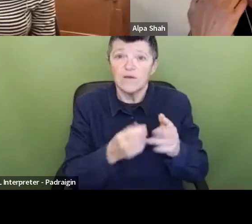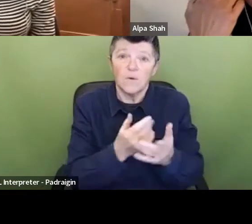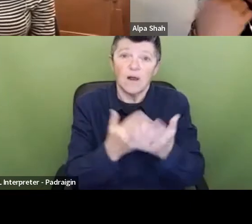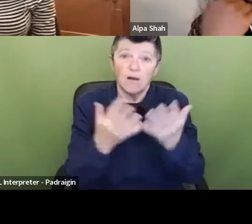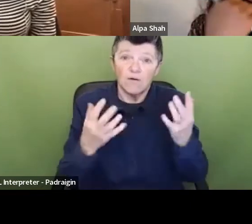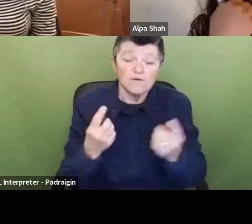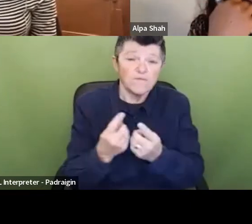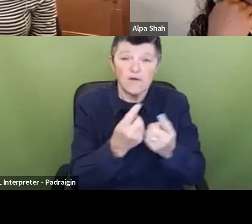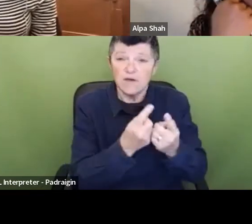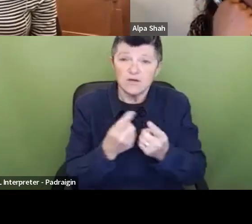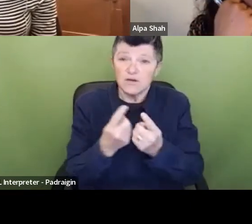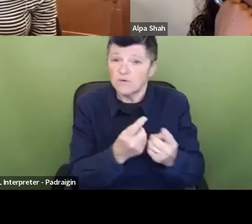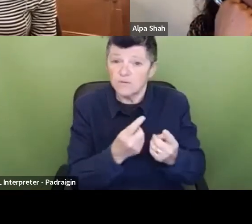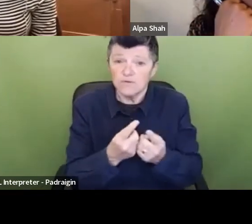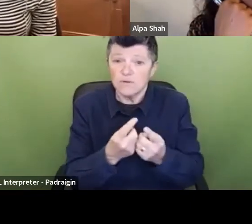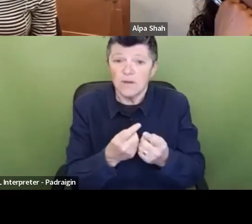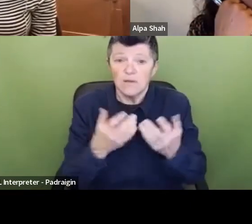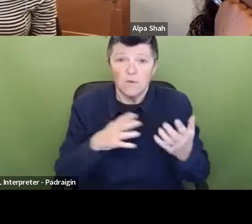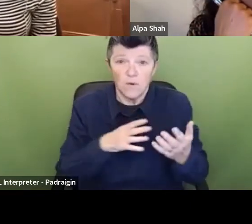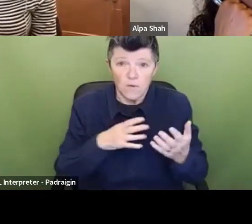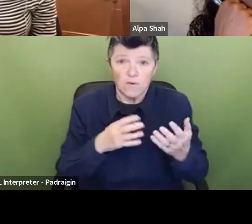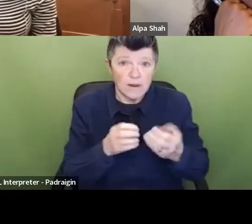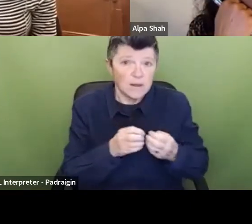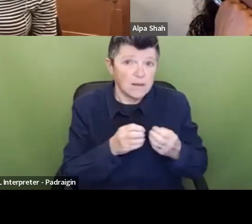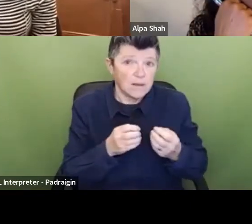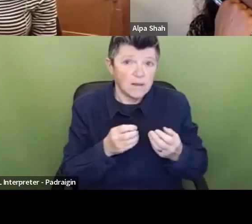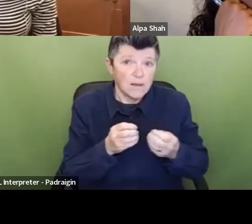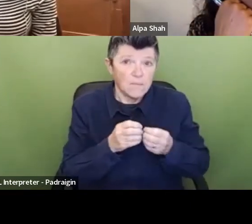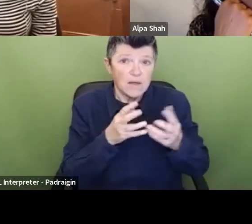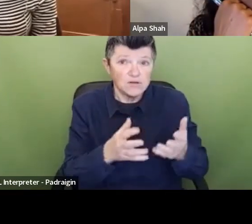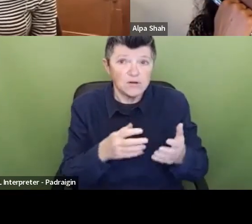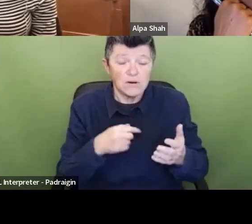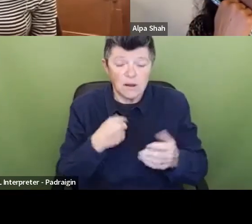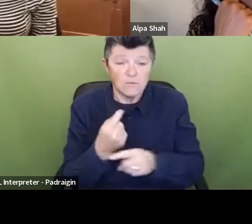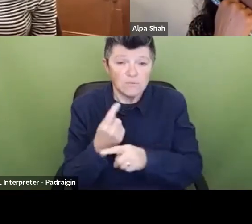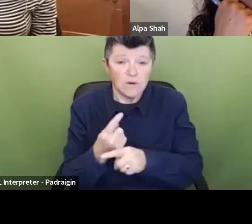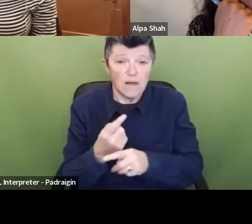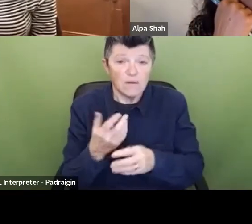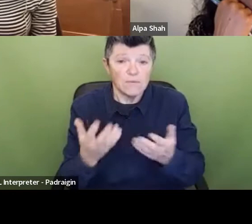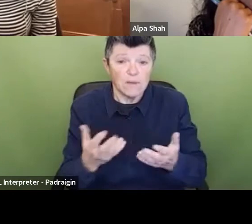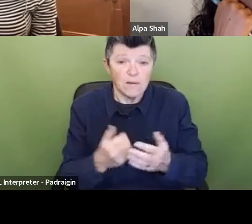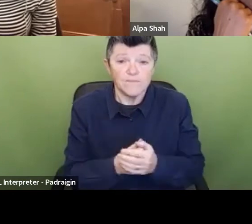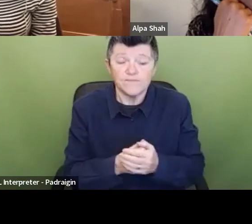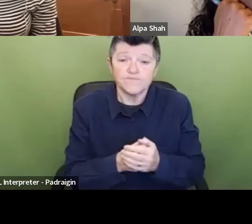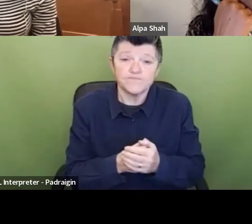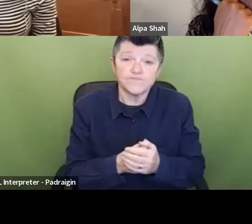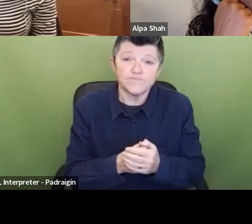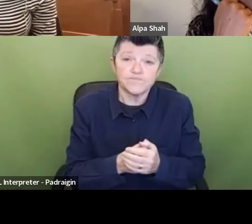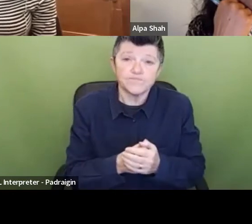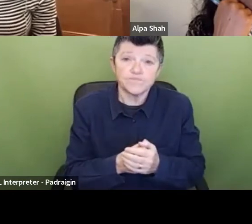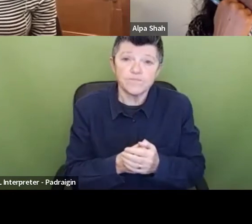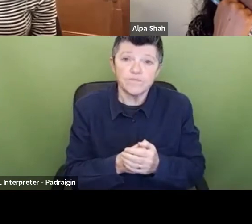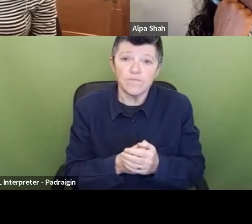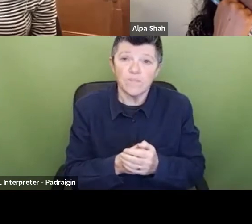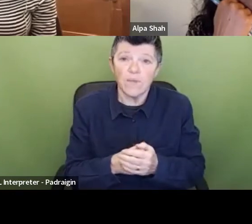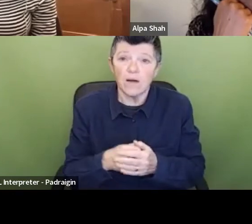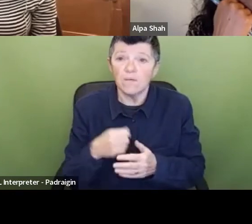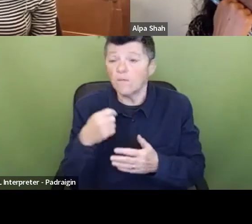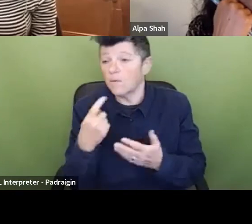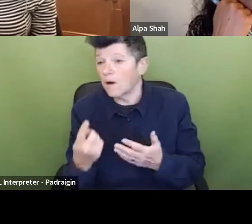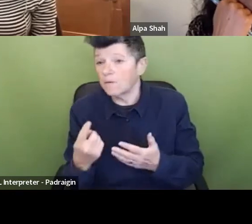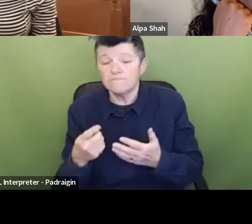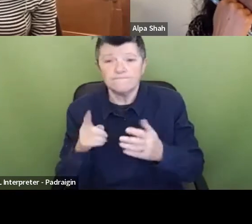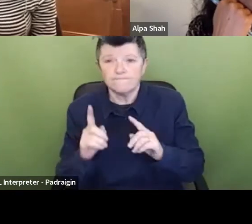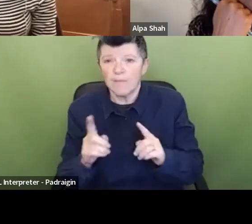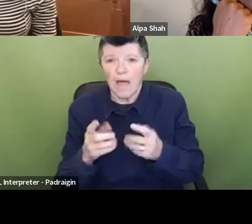that we touched on already, and I'm going to touch on in a second. One of them being, how do we actually treat